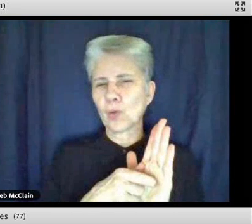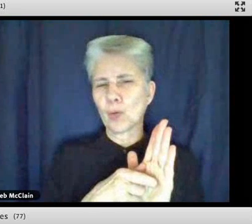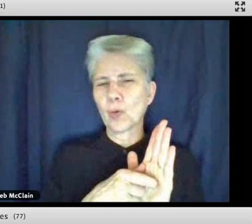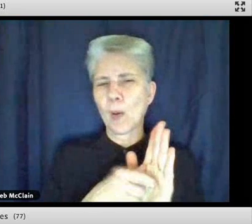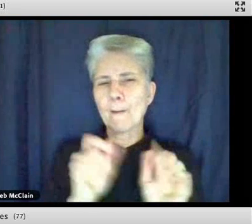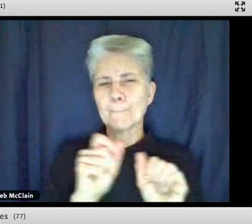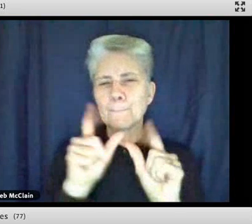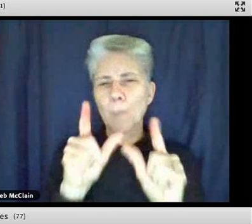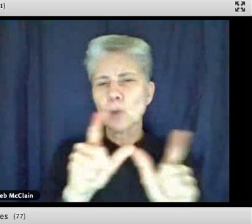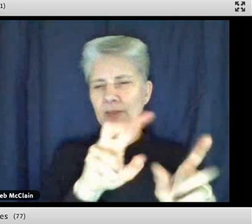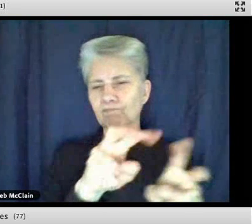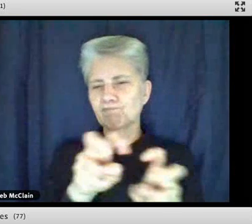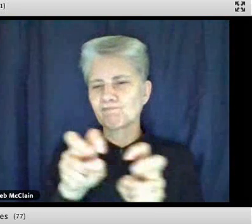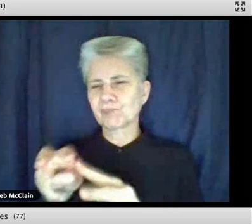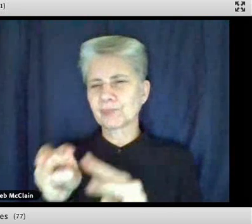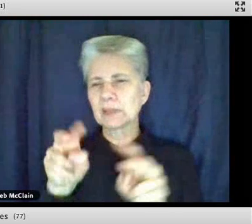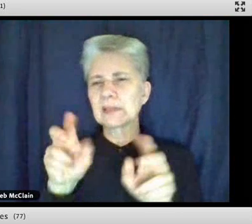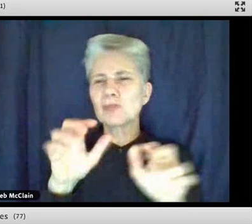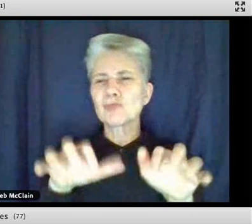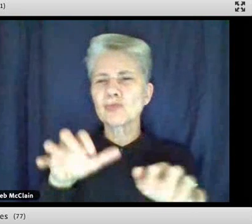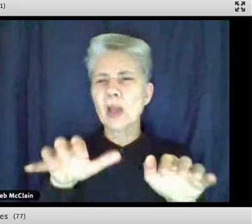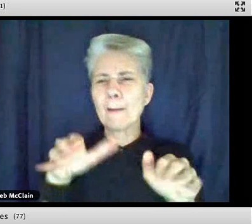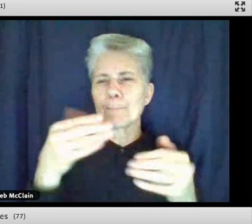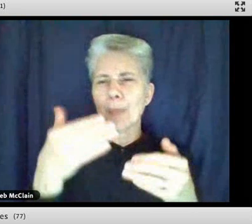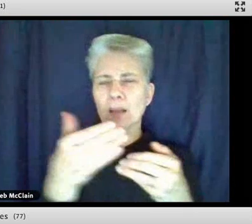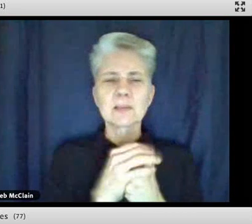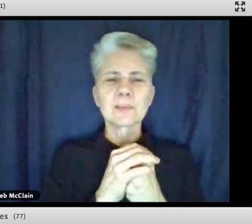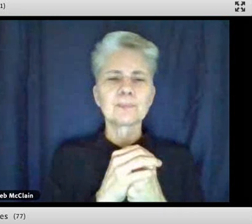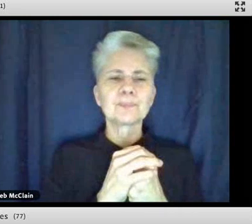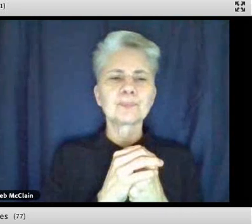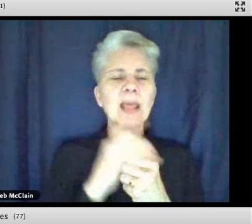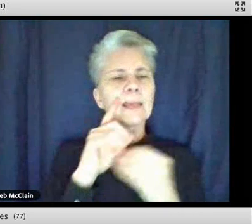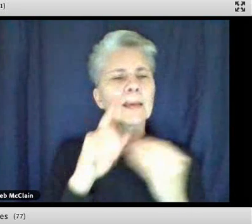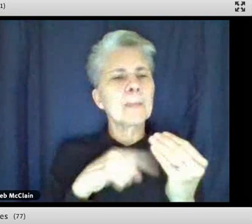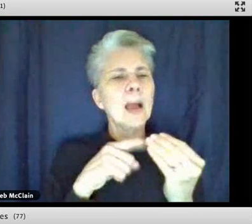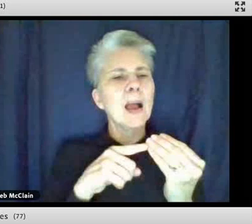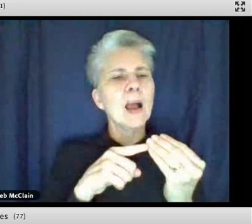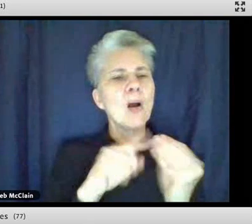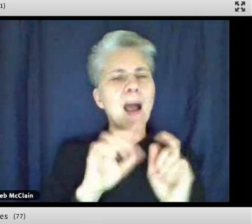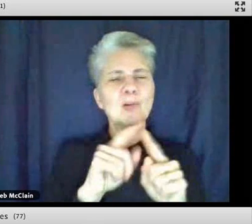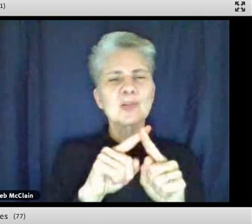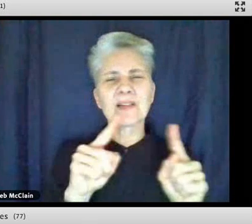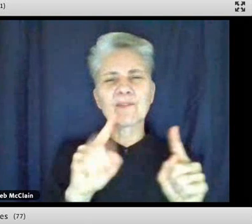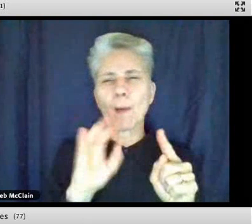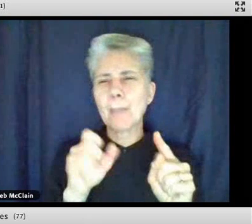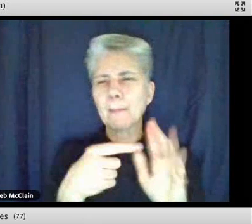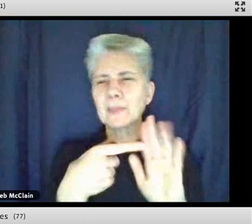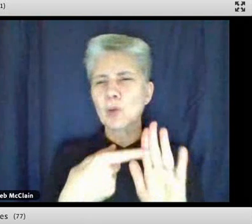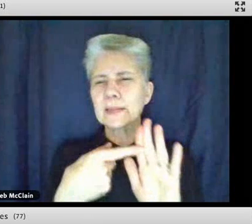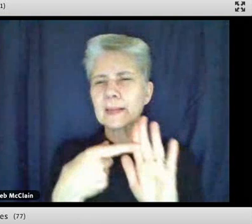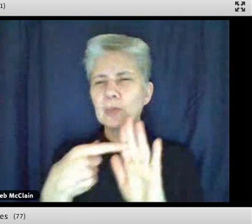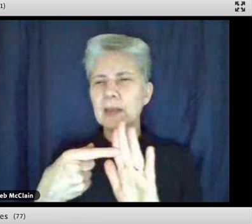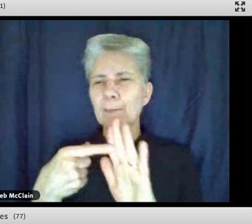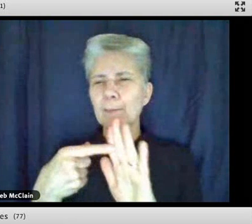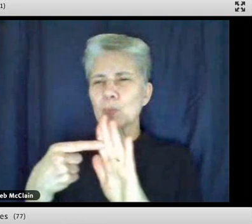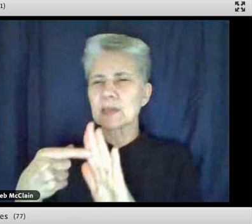quick. And just think about how different maps are presented. Like I told